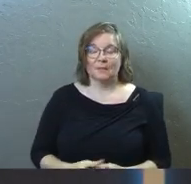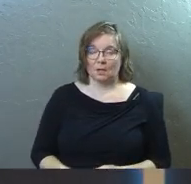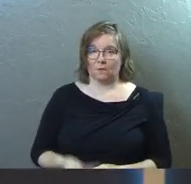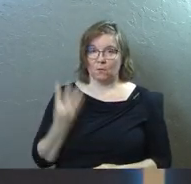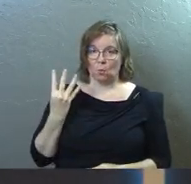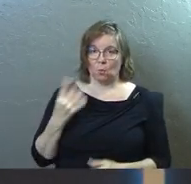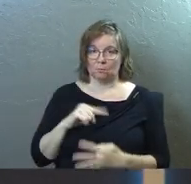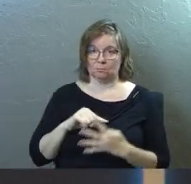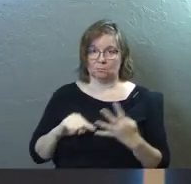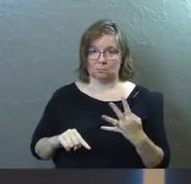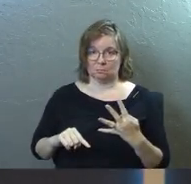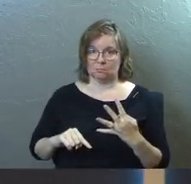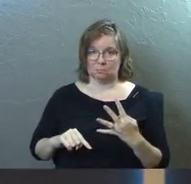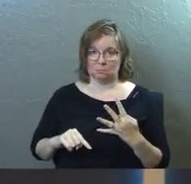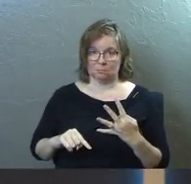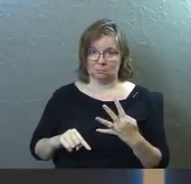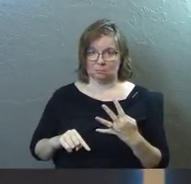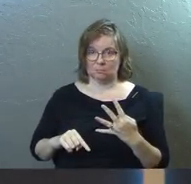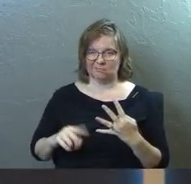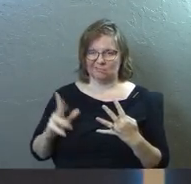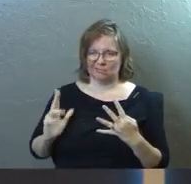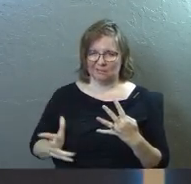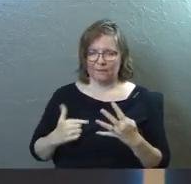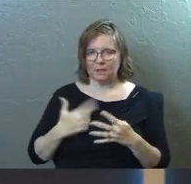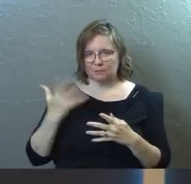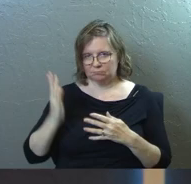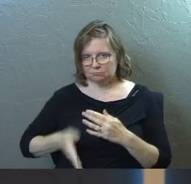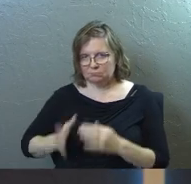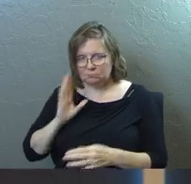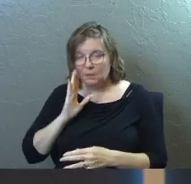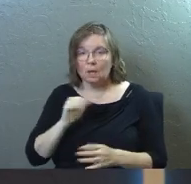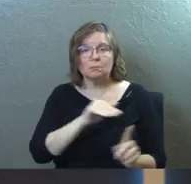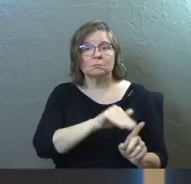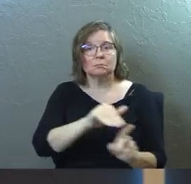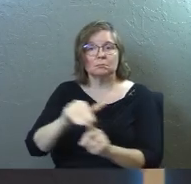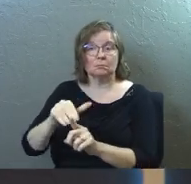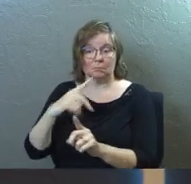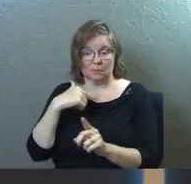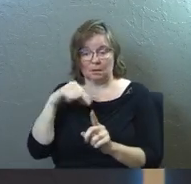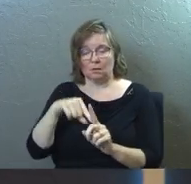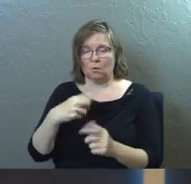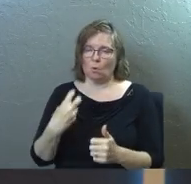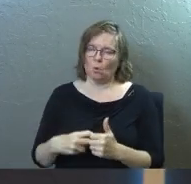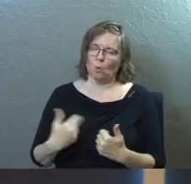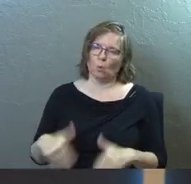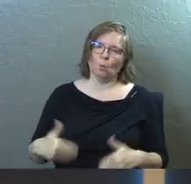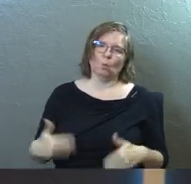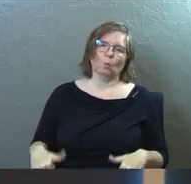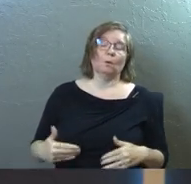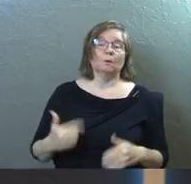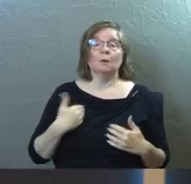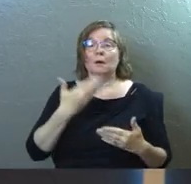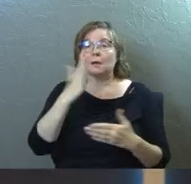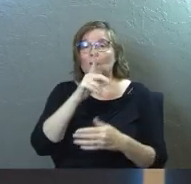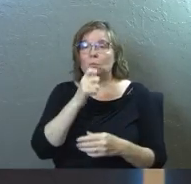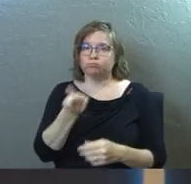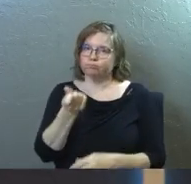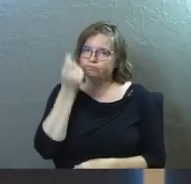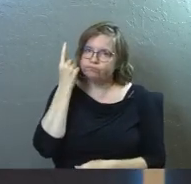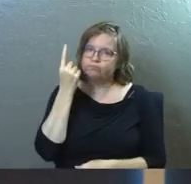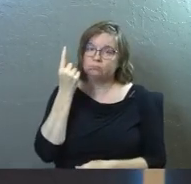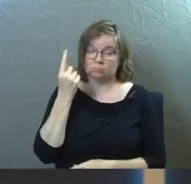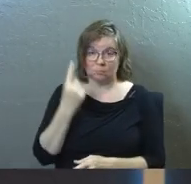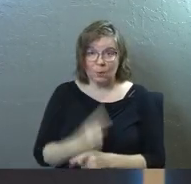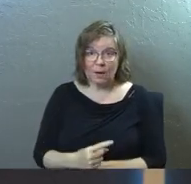got four things before we finish. Four things, just quick things I want to just remind you of. Because again, this is hard. And again, we have a God who is